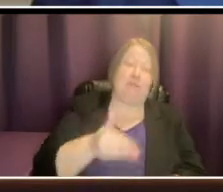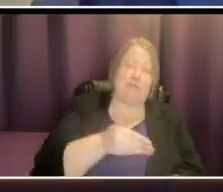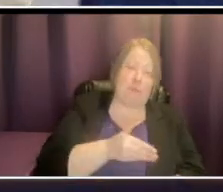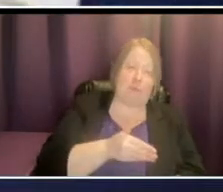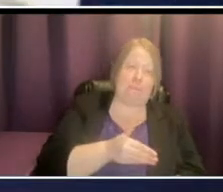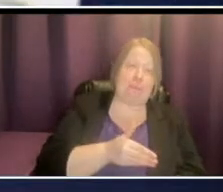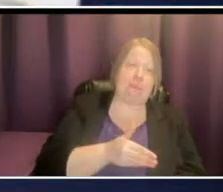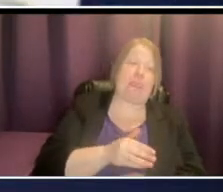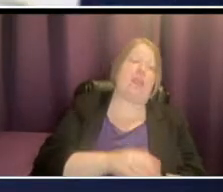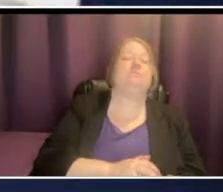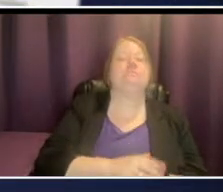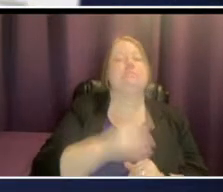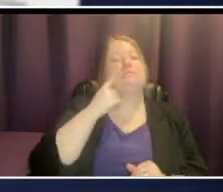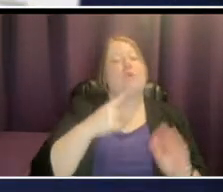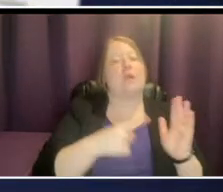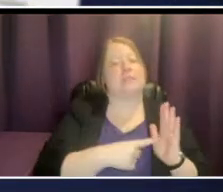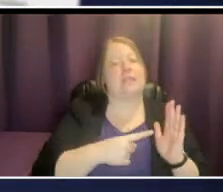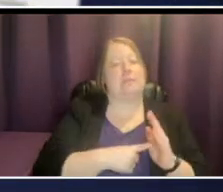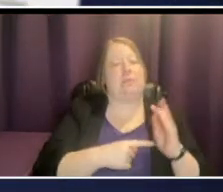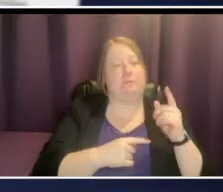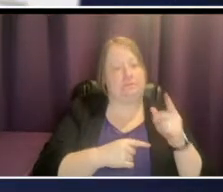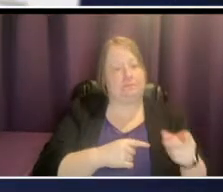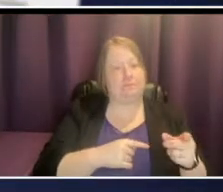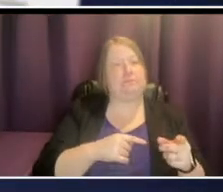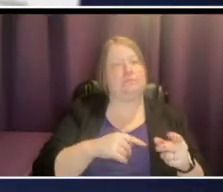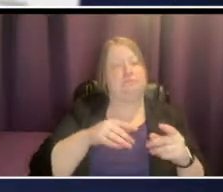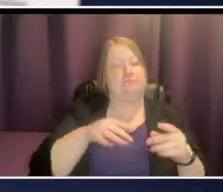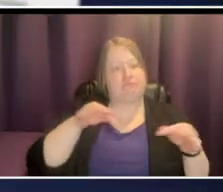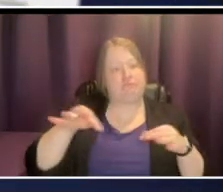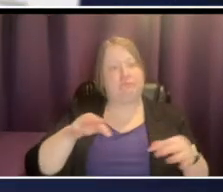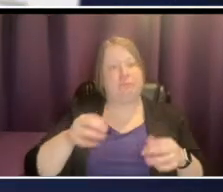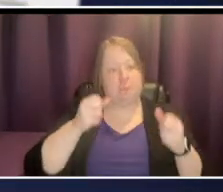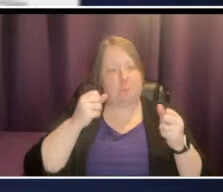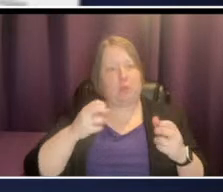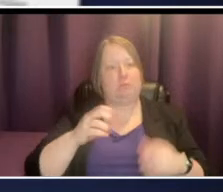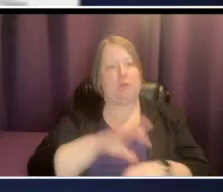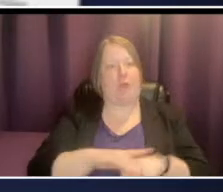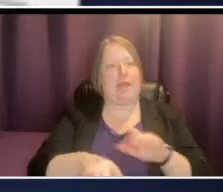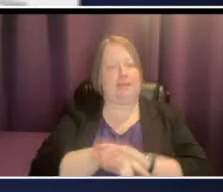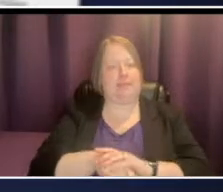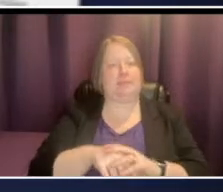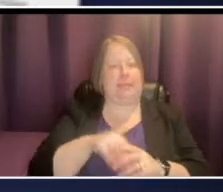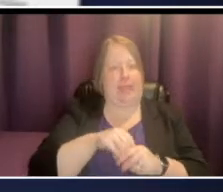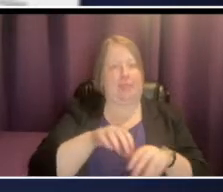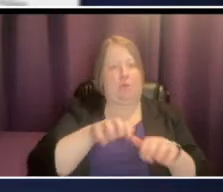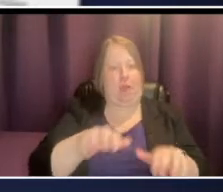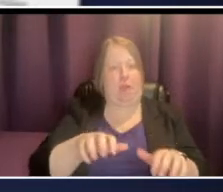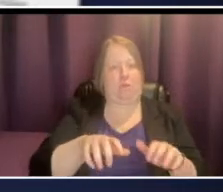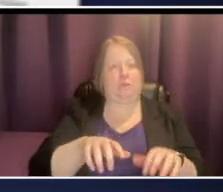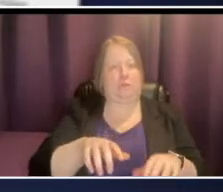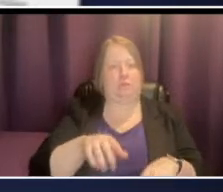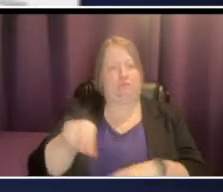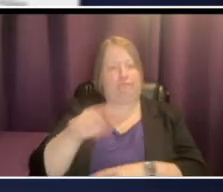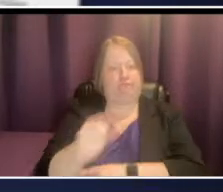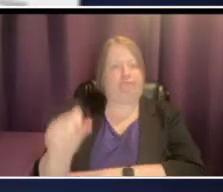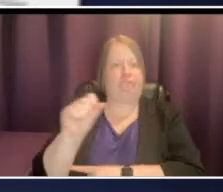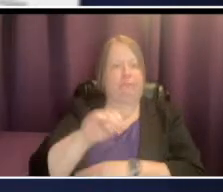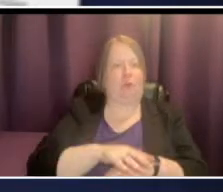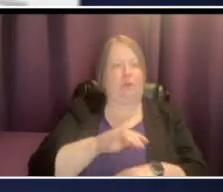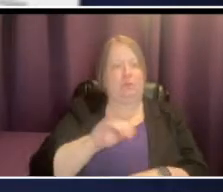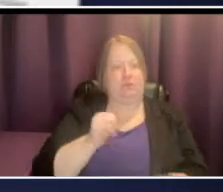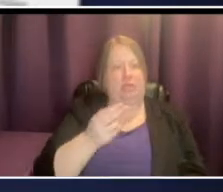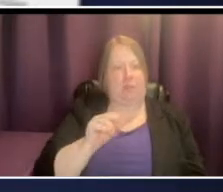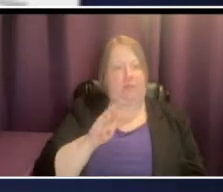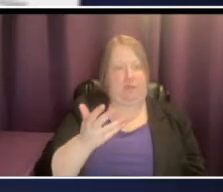instance, which details multiple arrests in the crowds demonstrating on January 5th. Those arrests were for